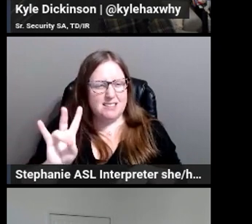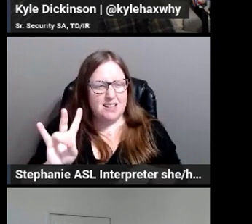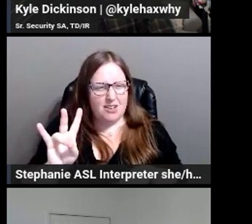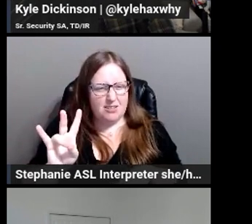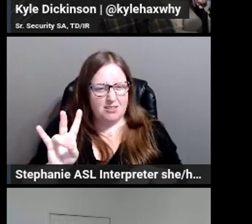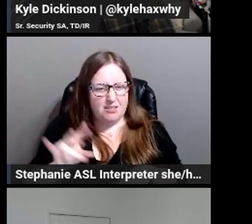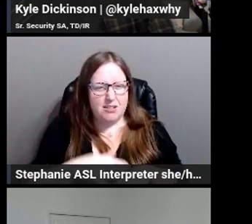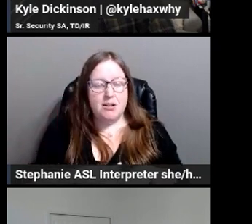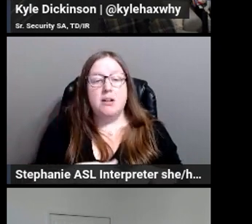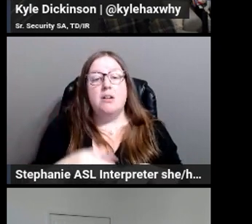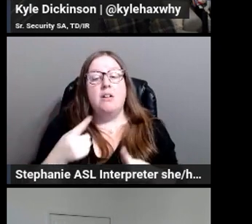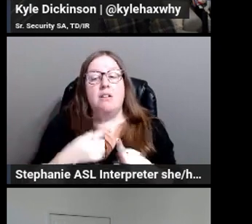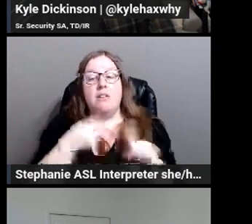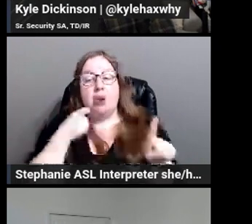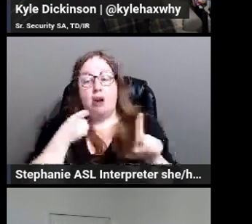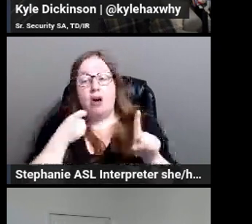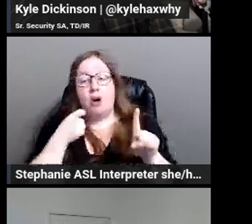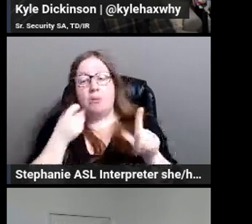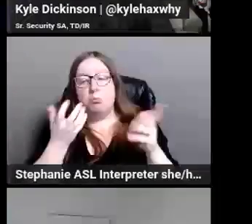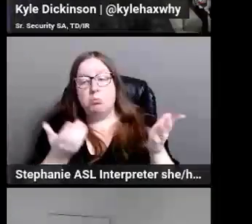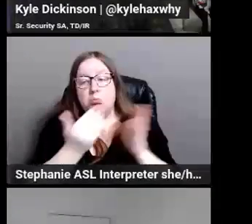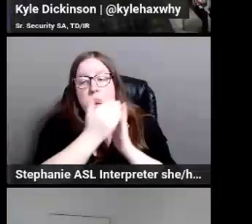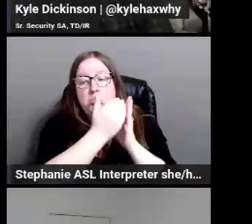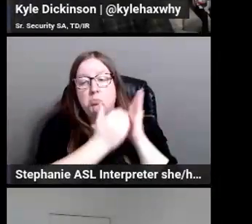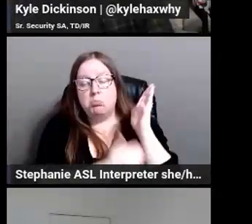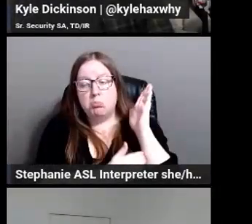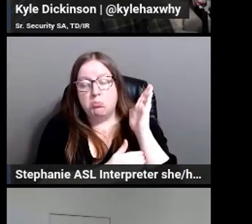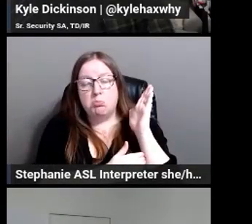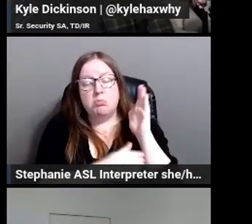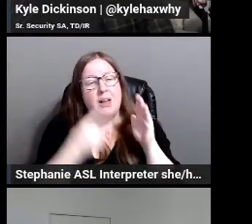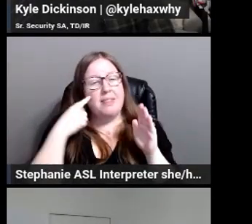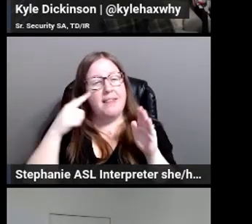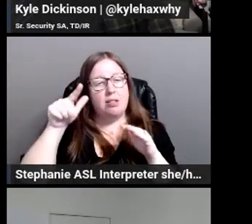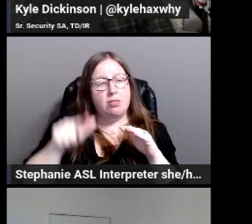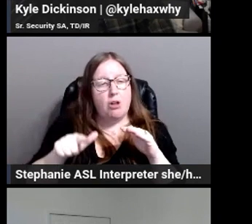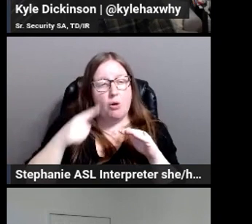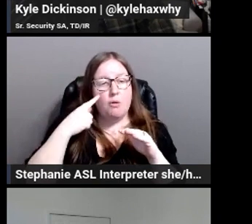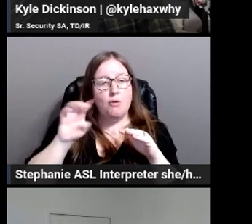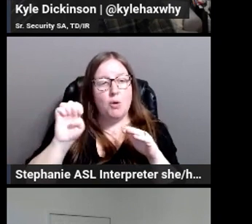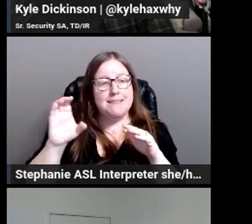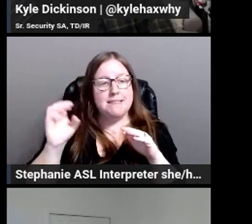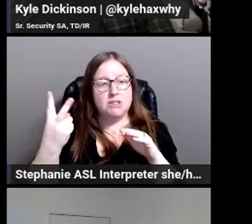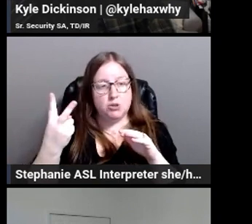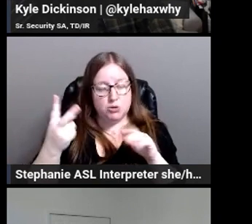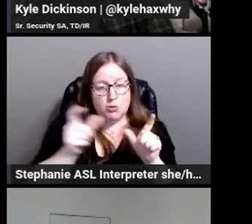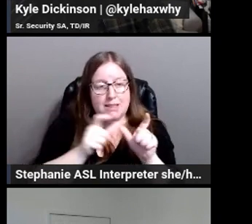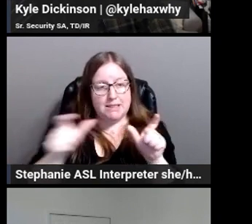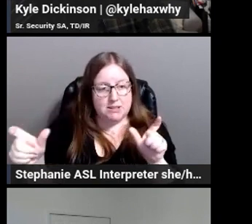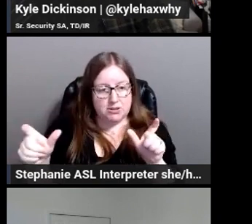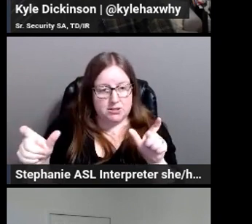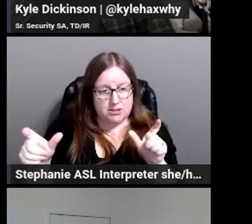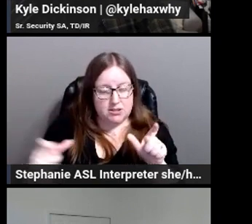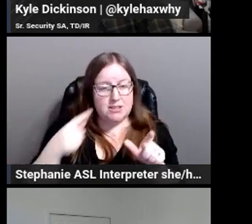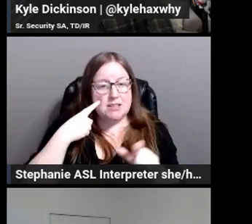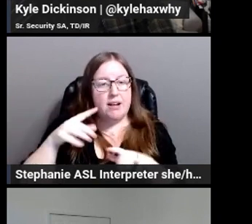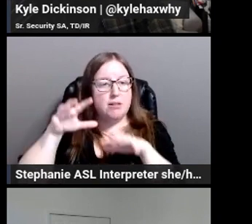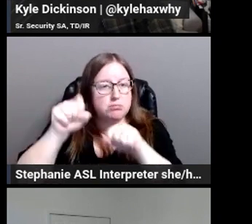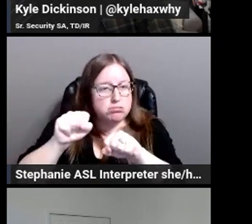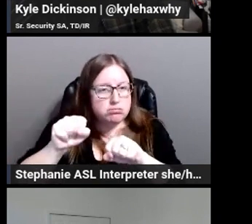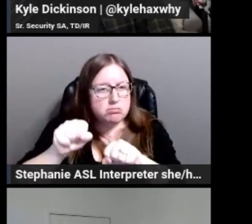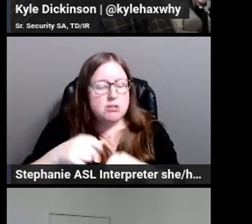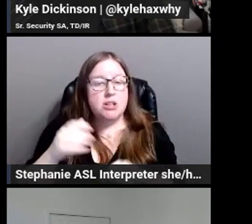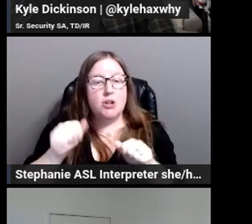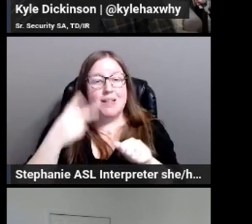they range from like, I believe there's a low for an EC2 instance on a brute force attack. And you go up to